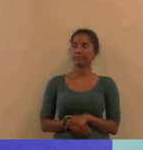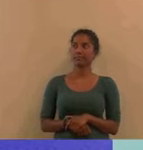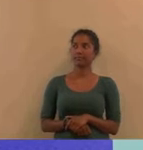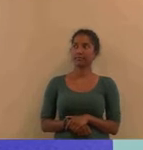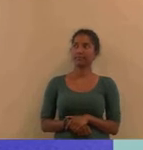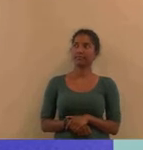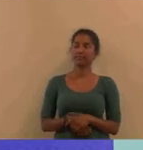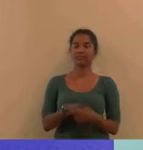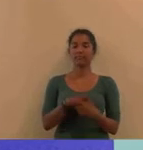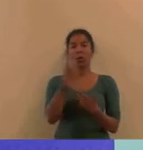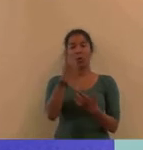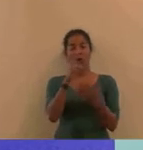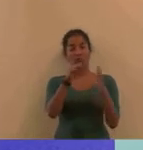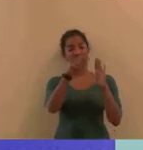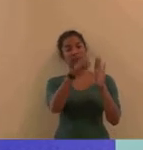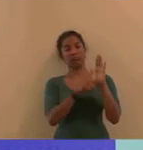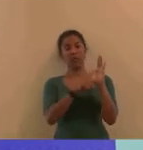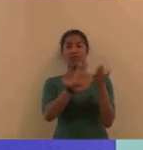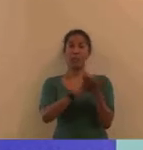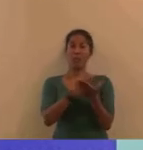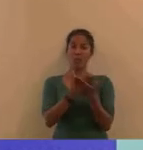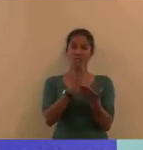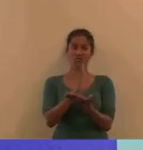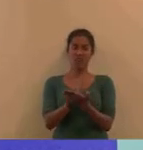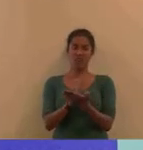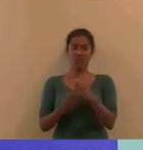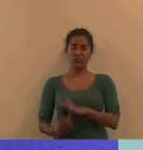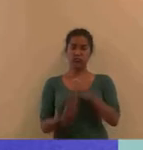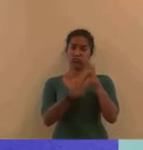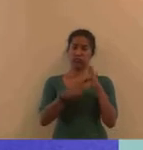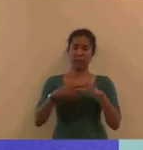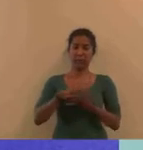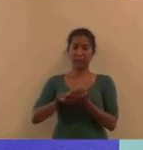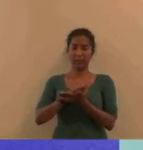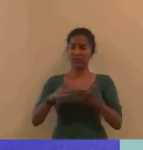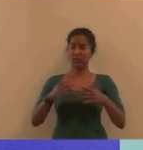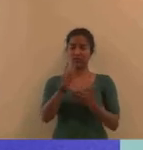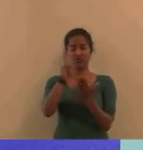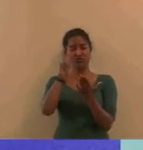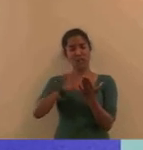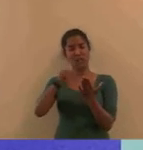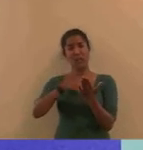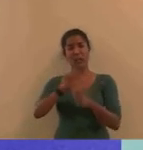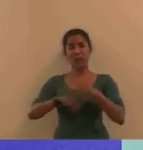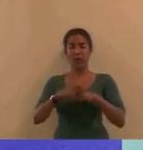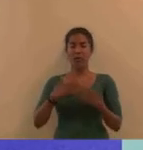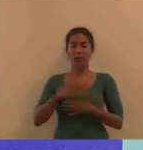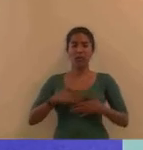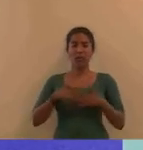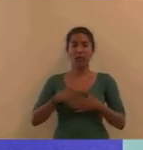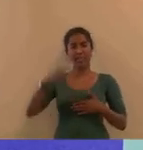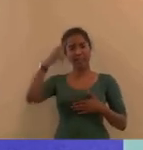One part of the poem that really stands out and really appeals to the emotions of the reader is the phrase